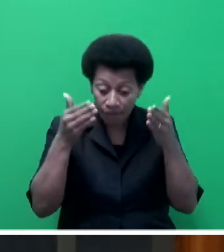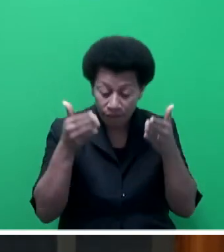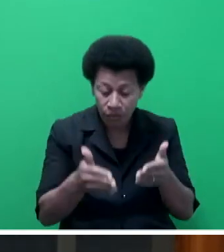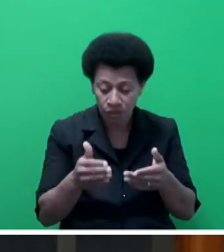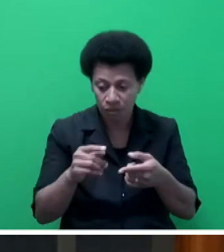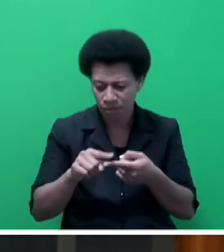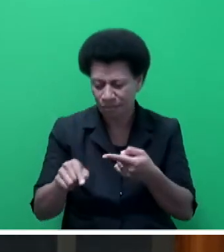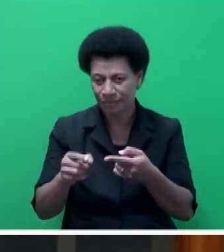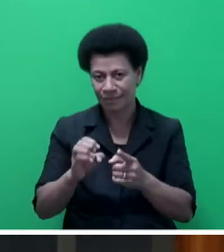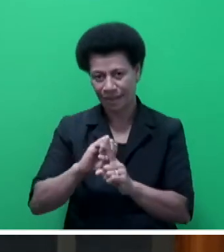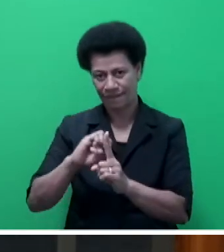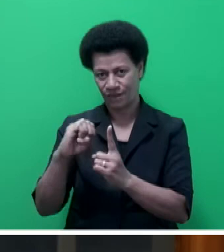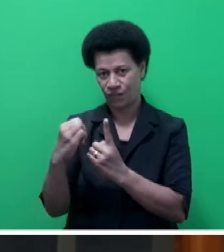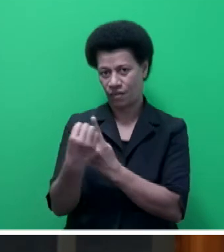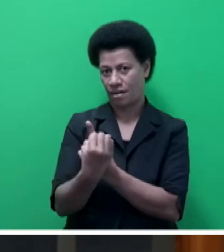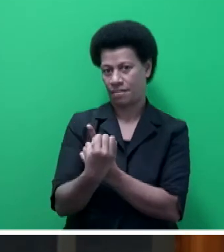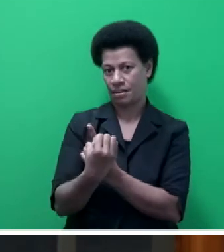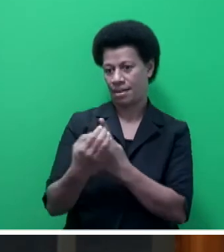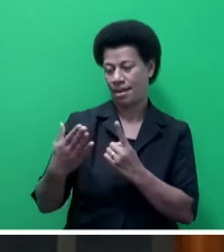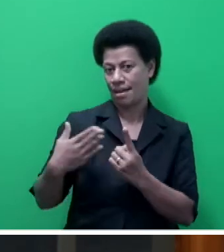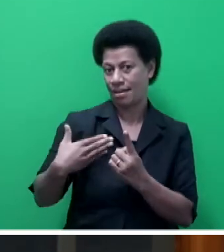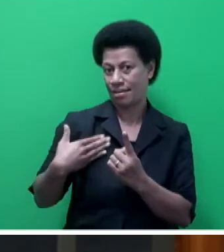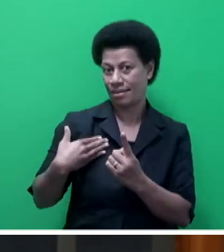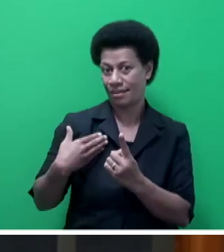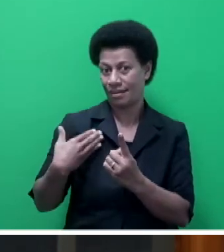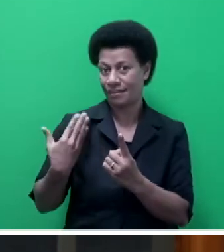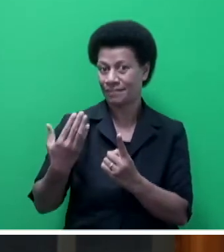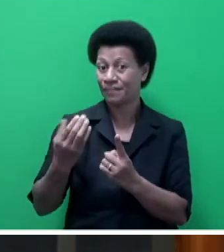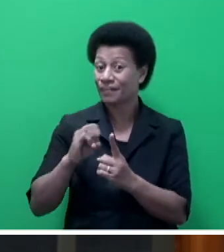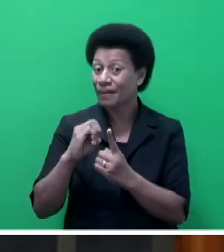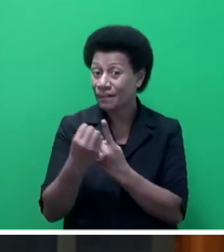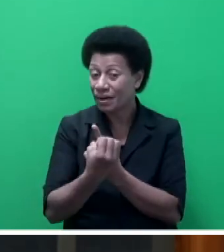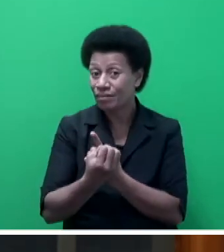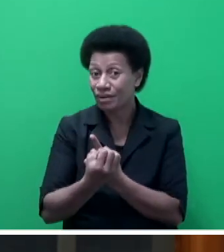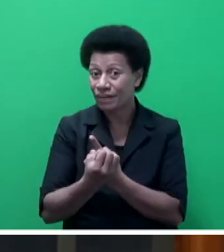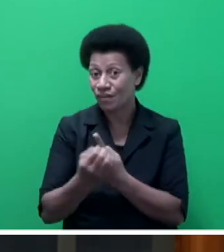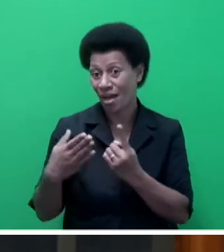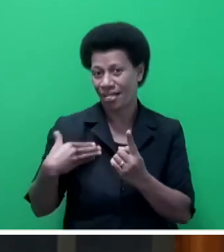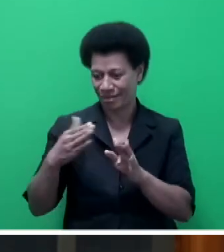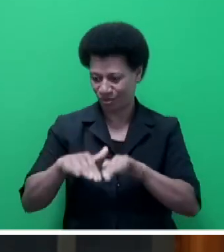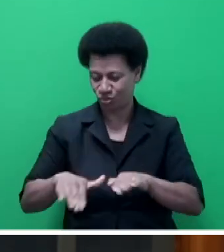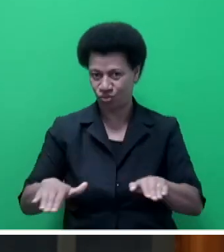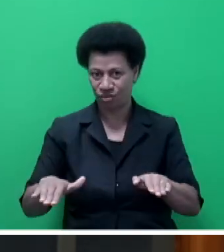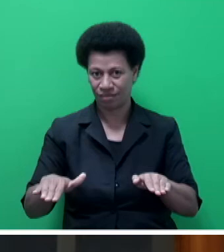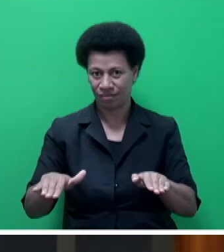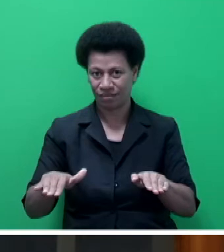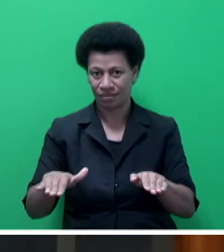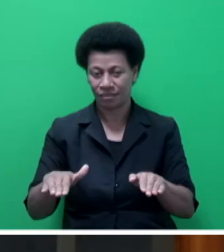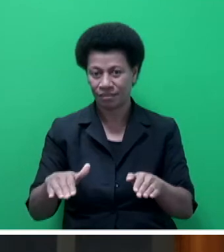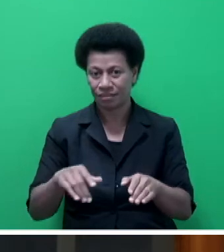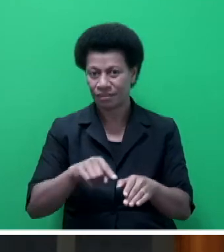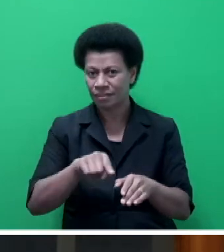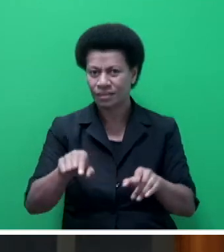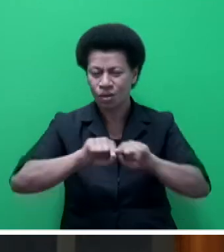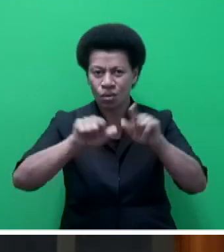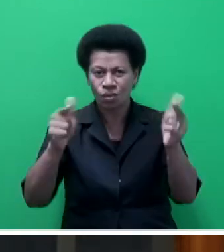healthy environment for healthy children global program framework 2021 by UNICEF, as the Committee